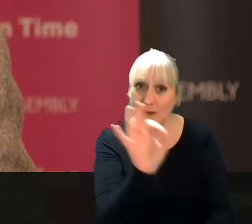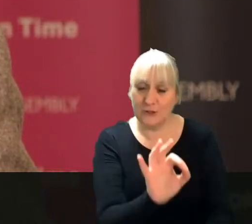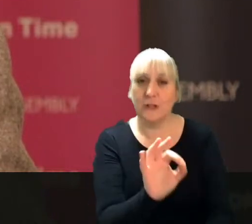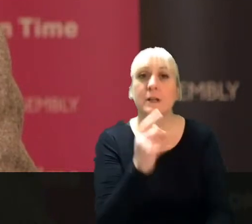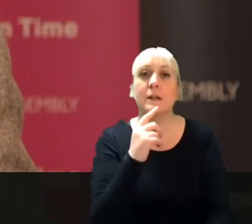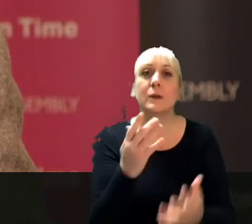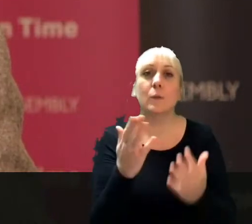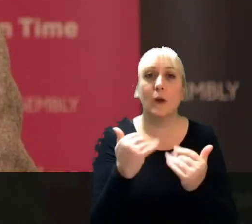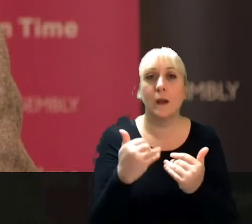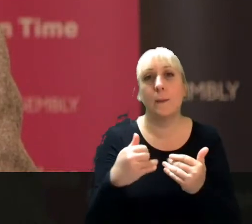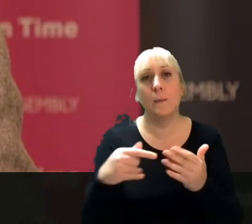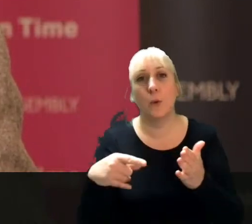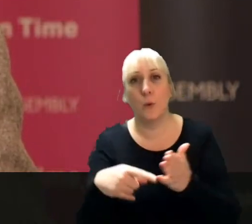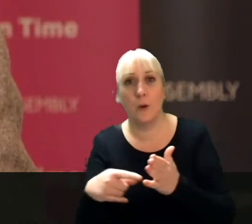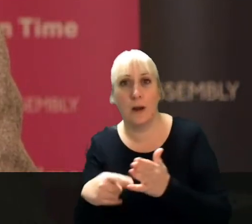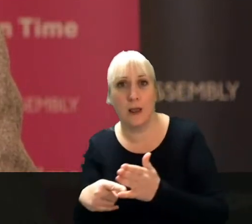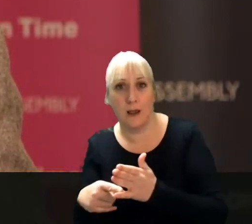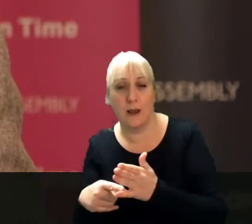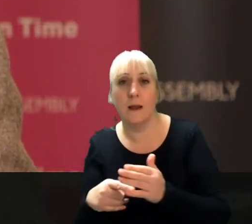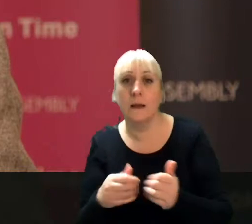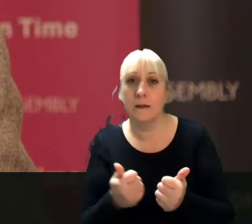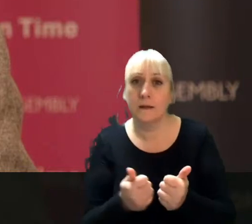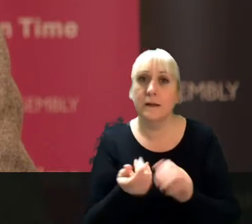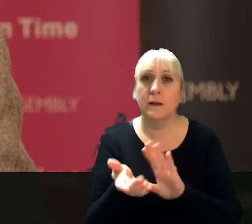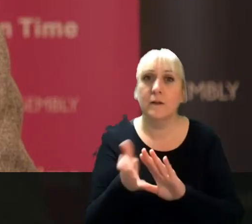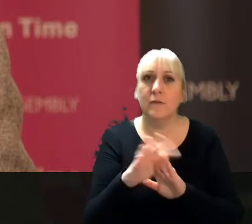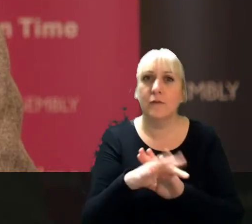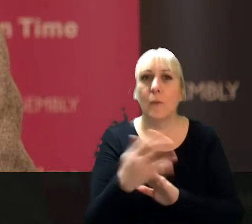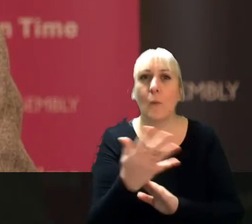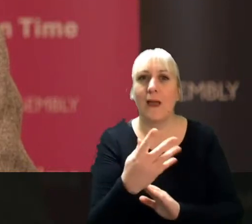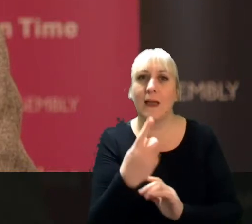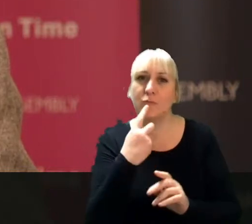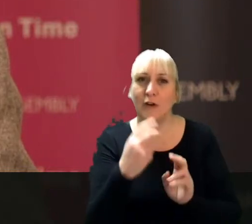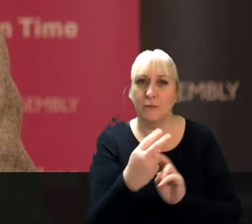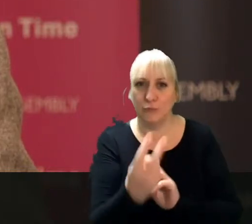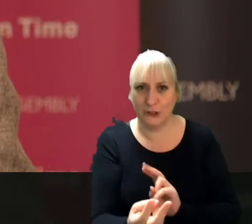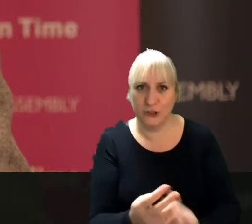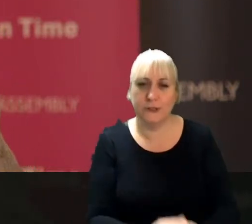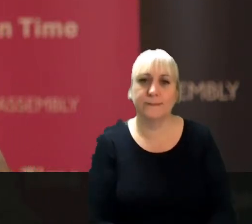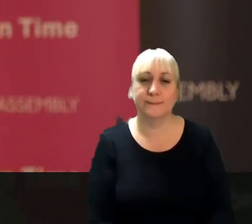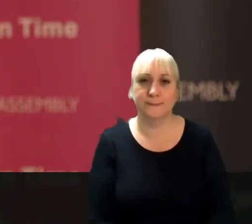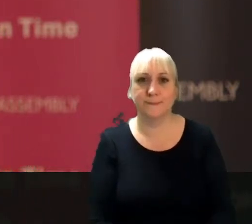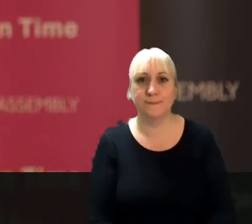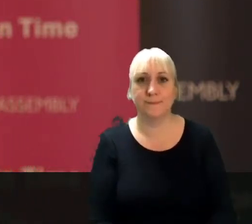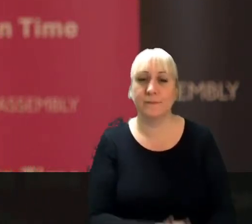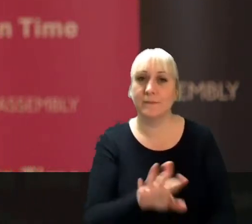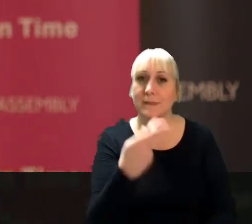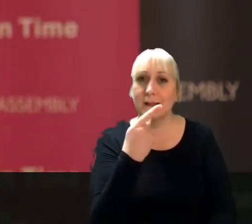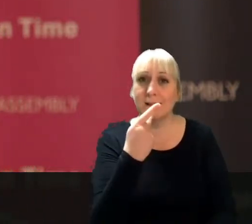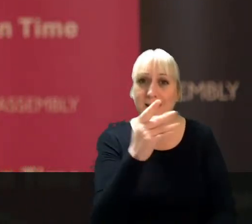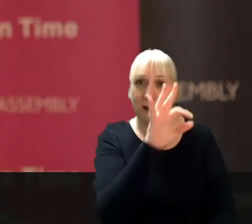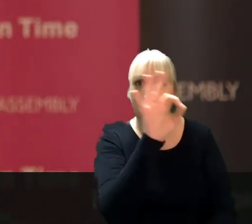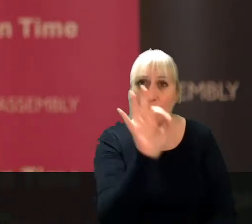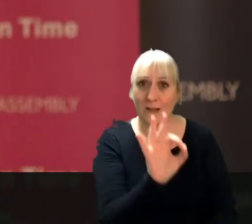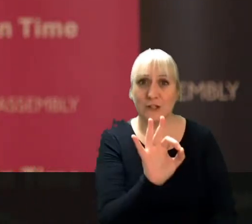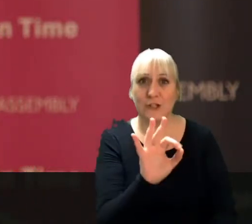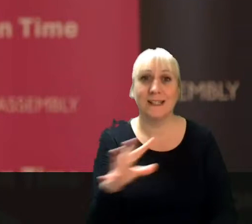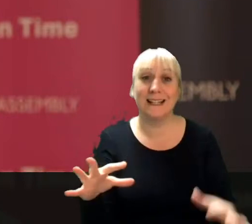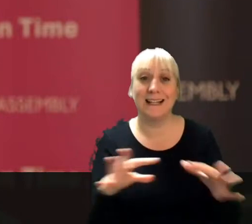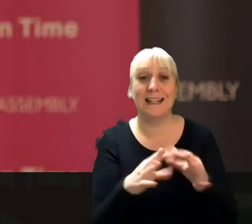Ulla Wurshan, who is from Redbridge, who will ask our second question on the